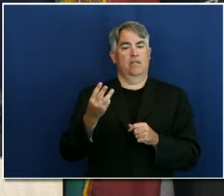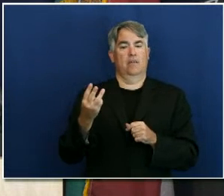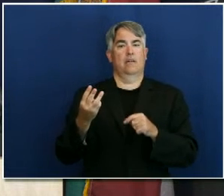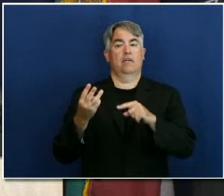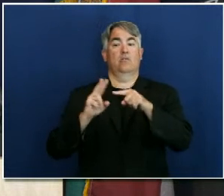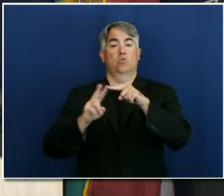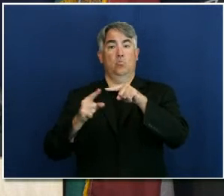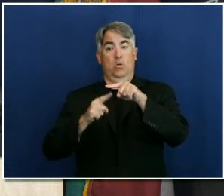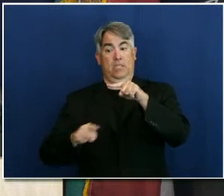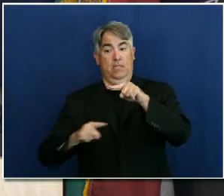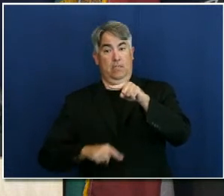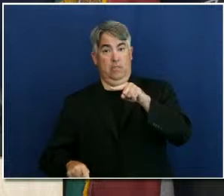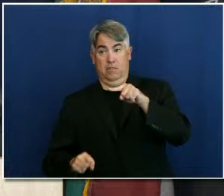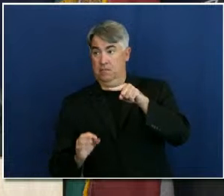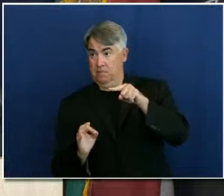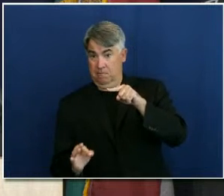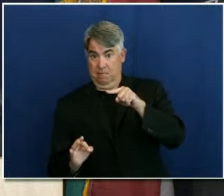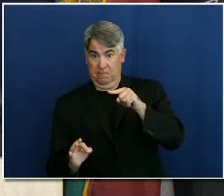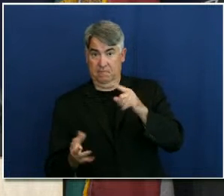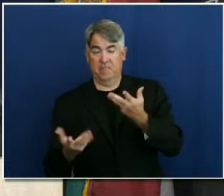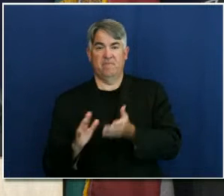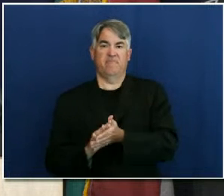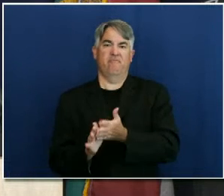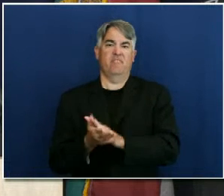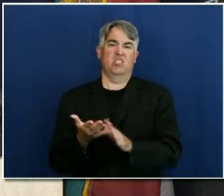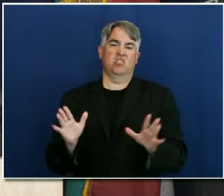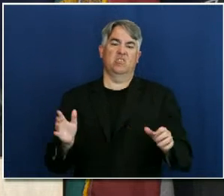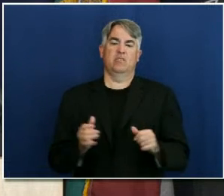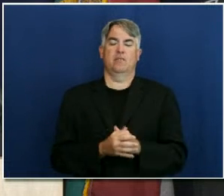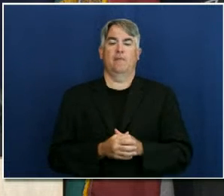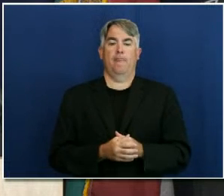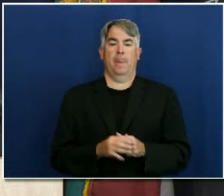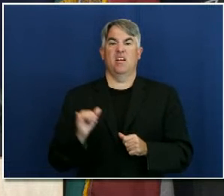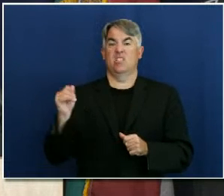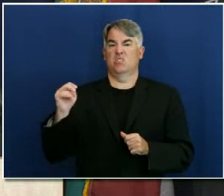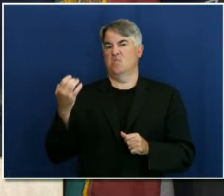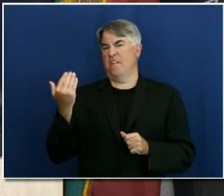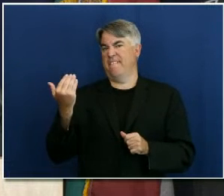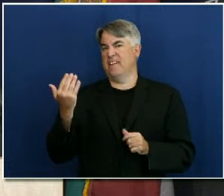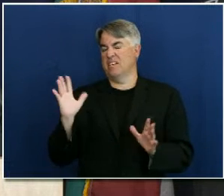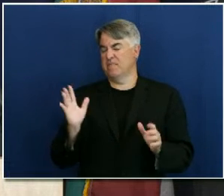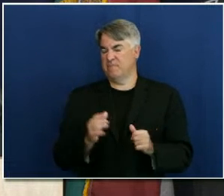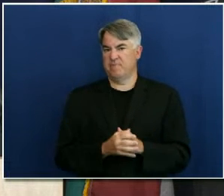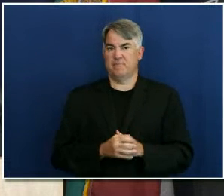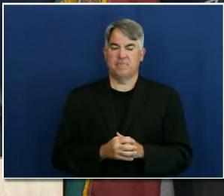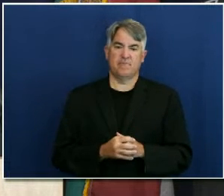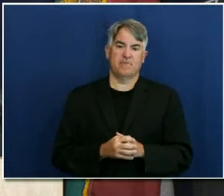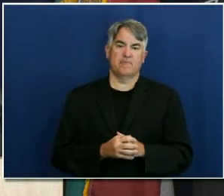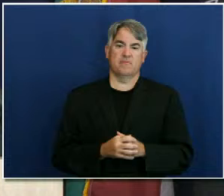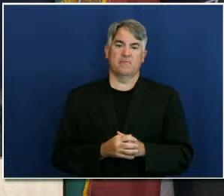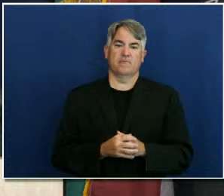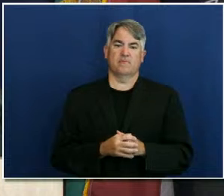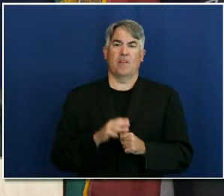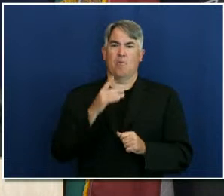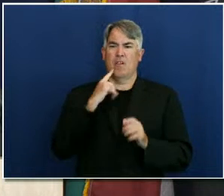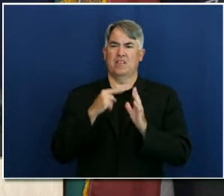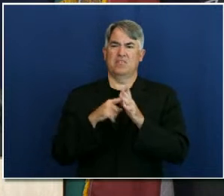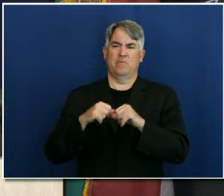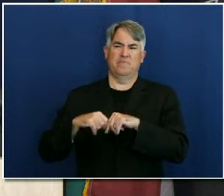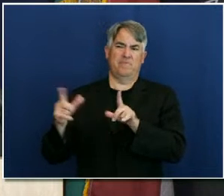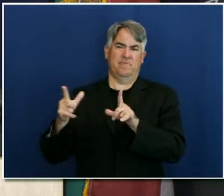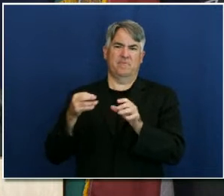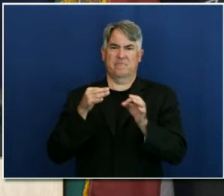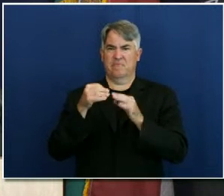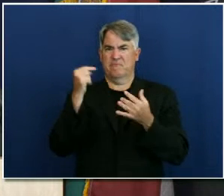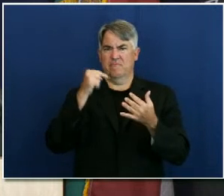increased capacity in gyms and bars and other types of things. We'll walk through a slide in a few minutes with some of that information. Our unadjusted case